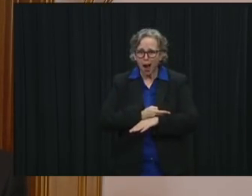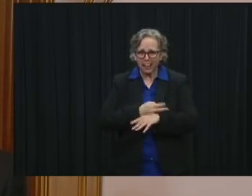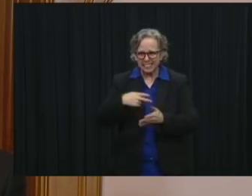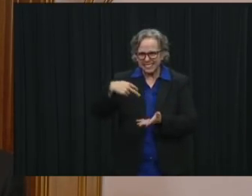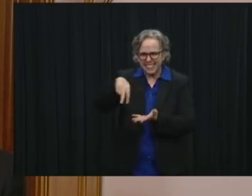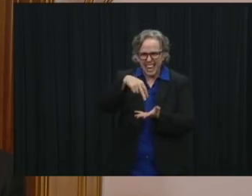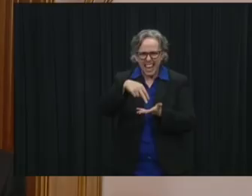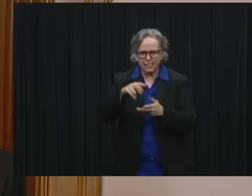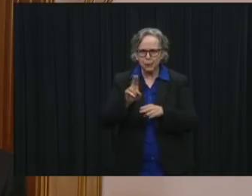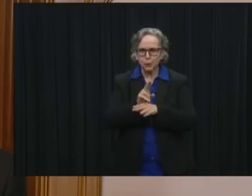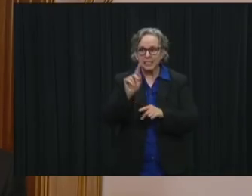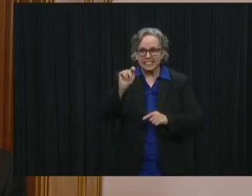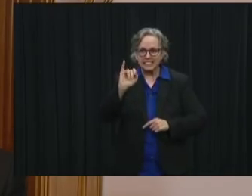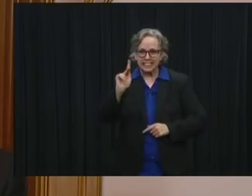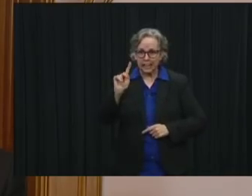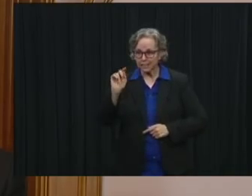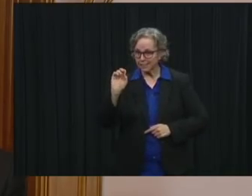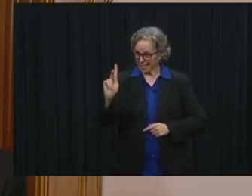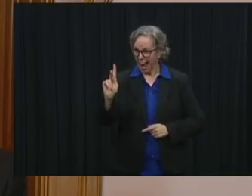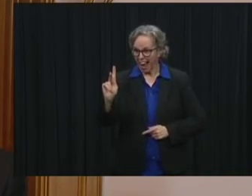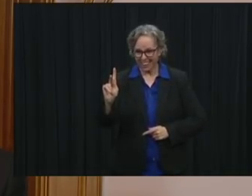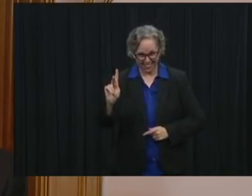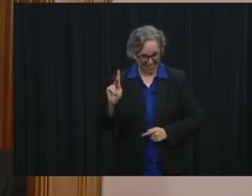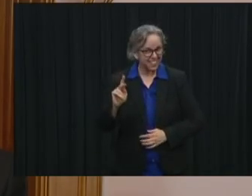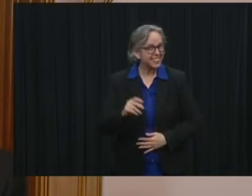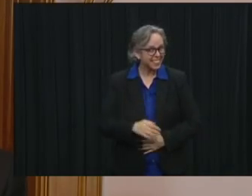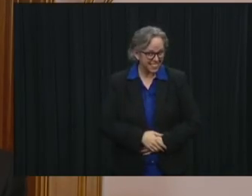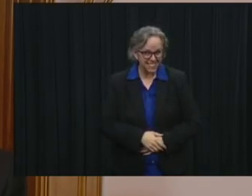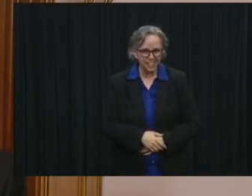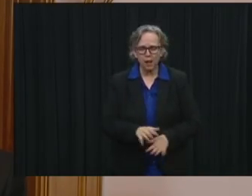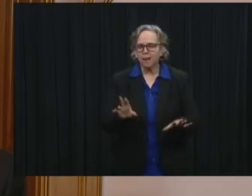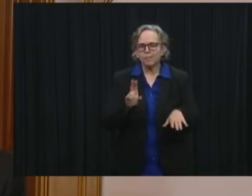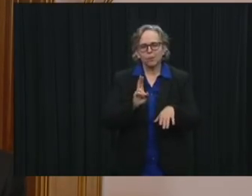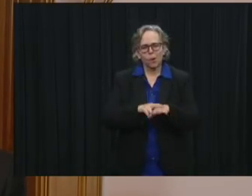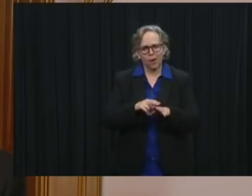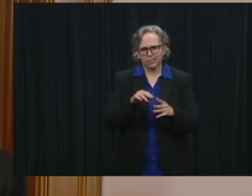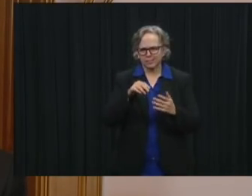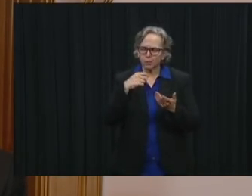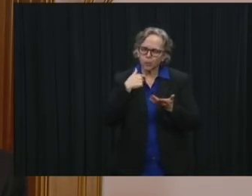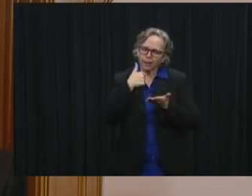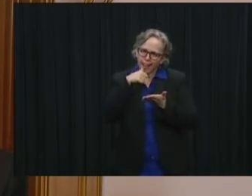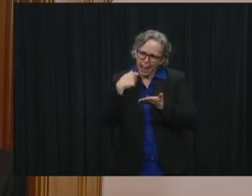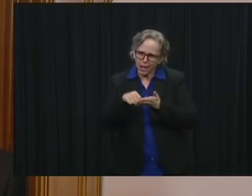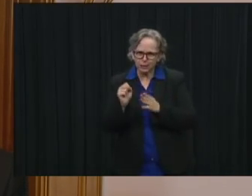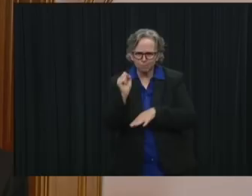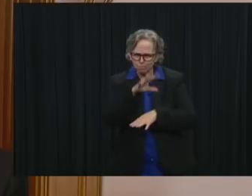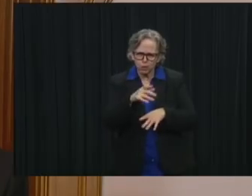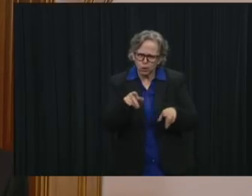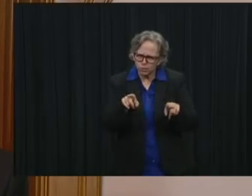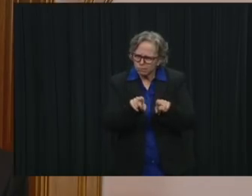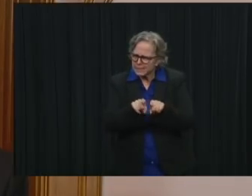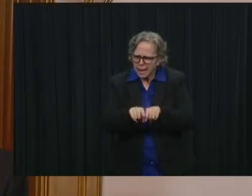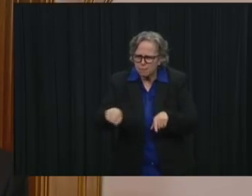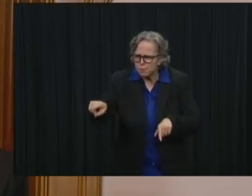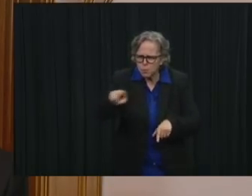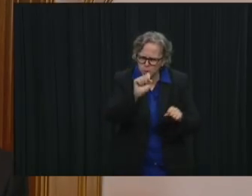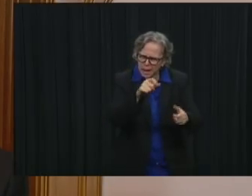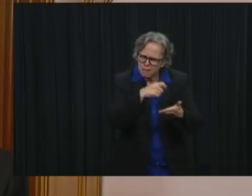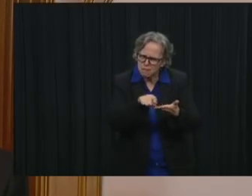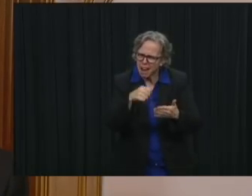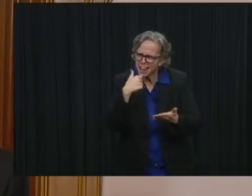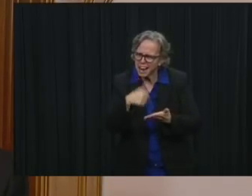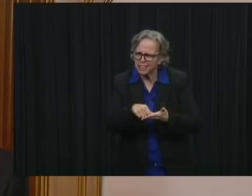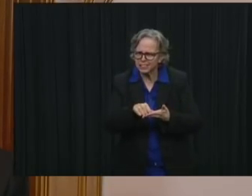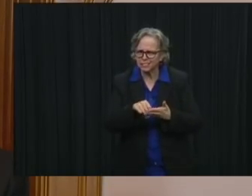fun for us. And of course, there's still writing letters. Everybody can write letters, and Mike's got a couple of letters from the kids, and it's really been